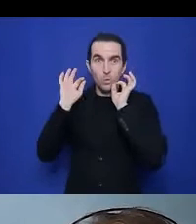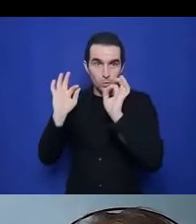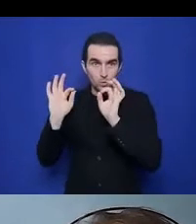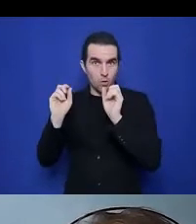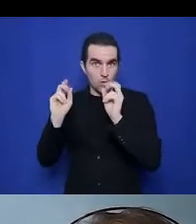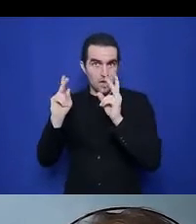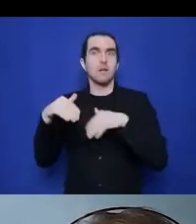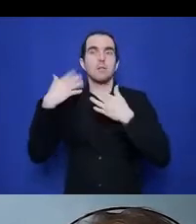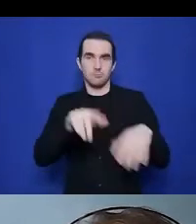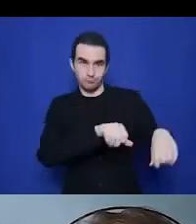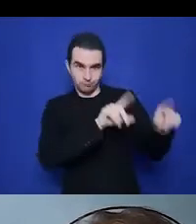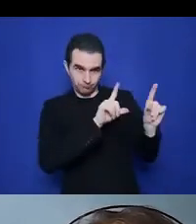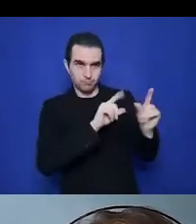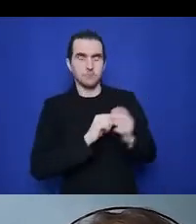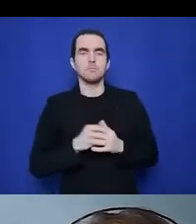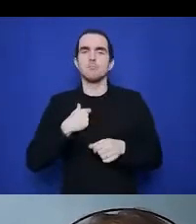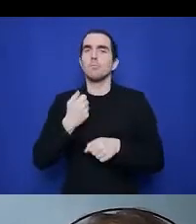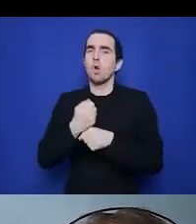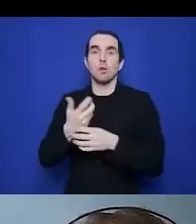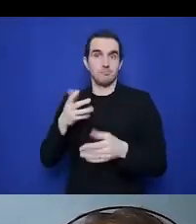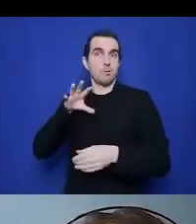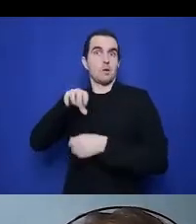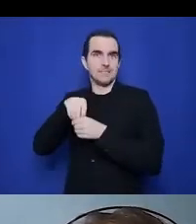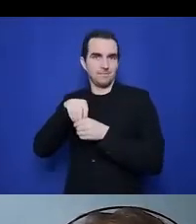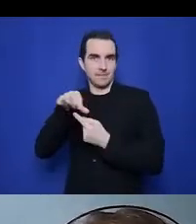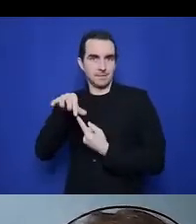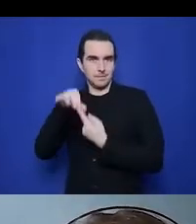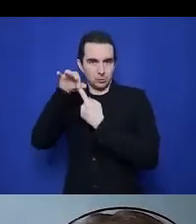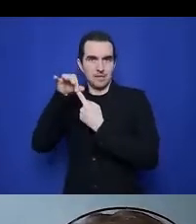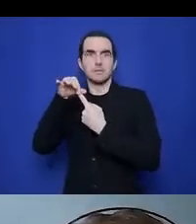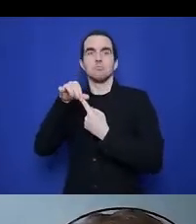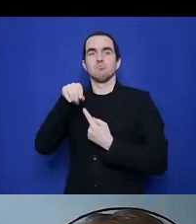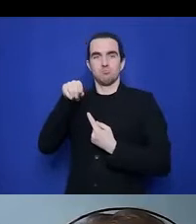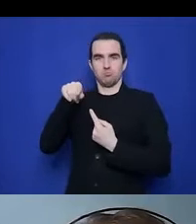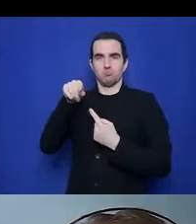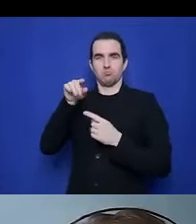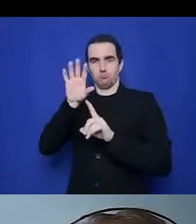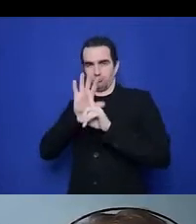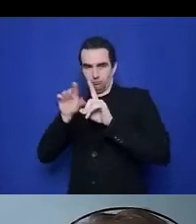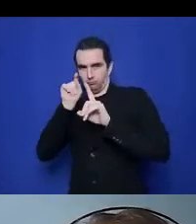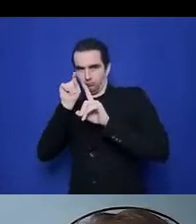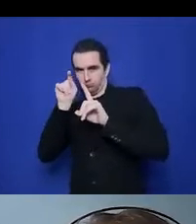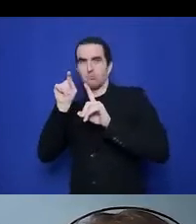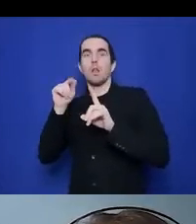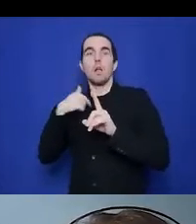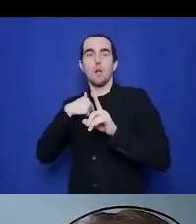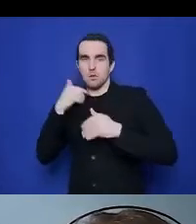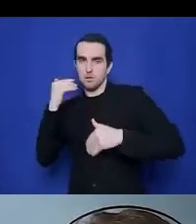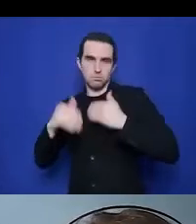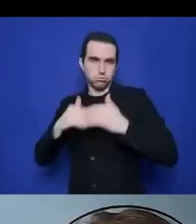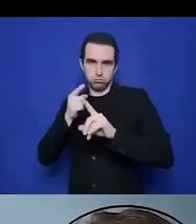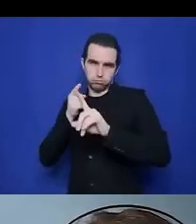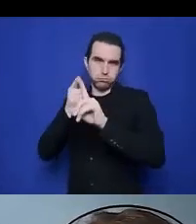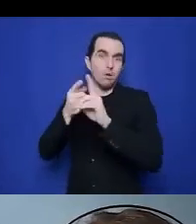enable people with physical disabilities and chronic health conditions to lead healthy, active, and independent lifestyles